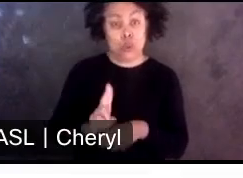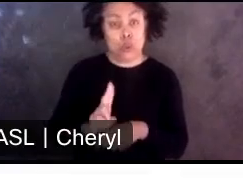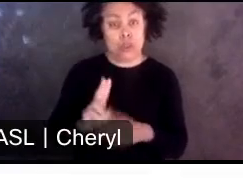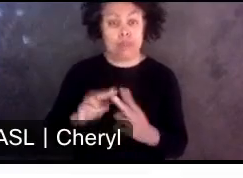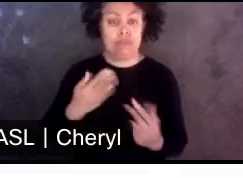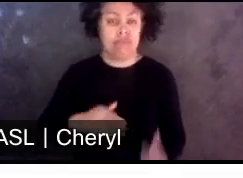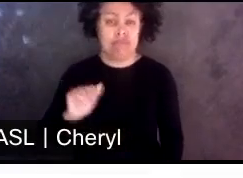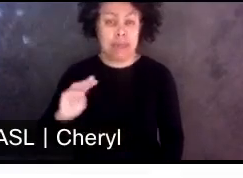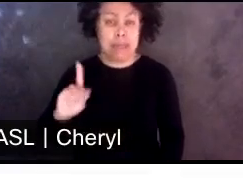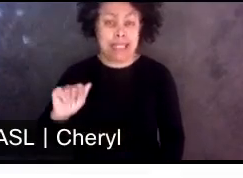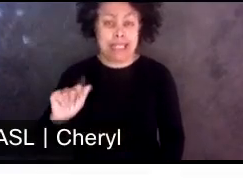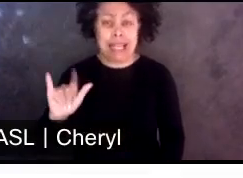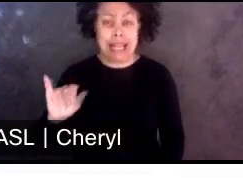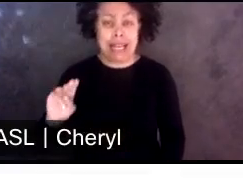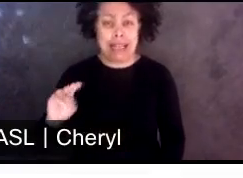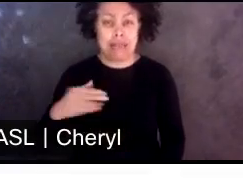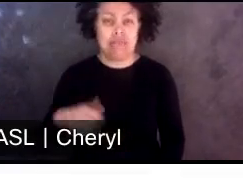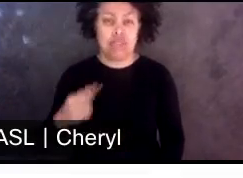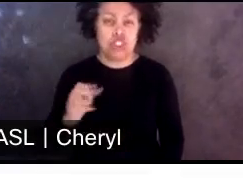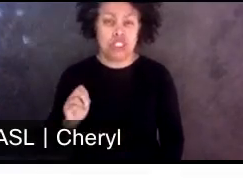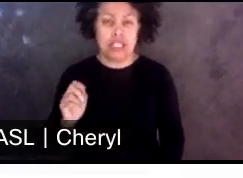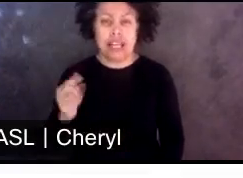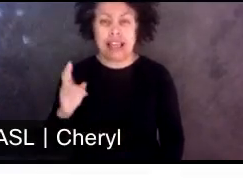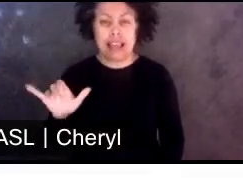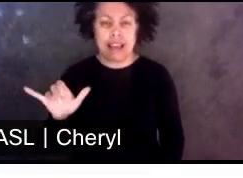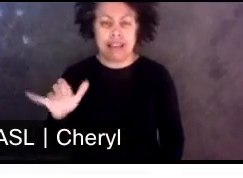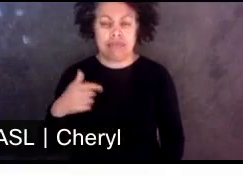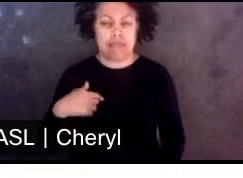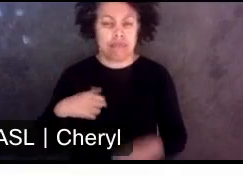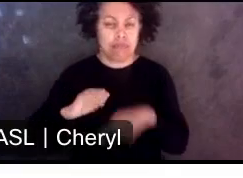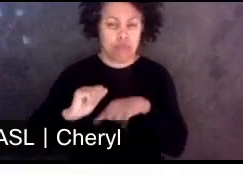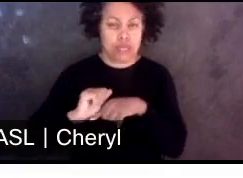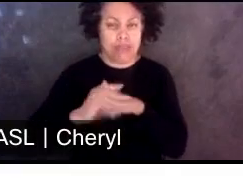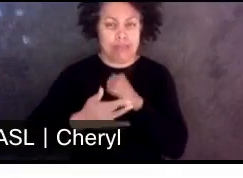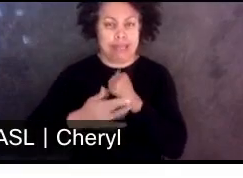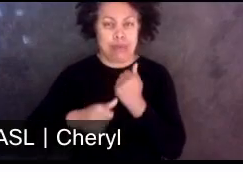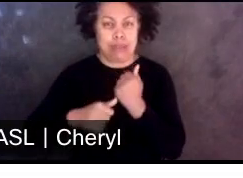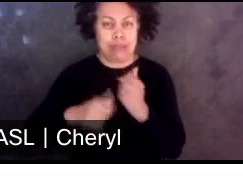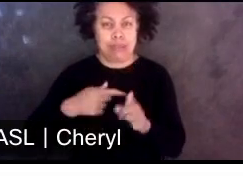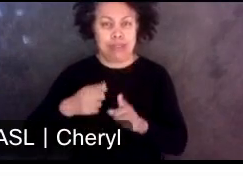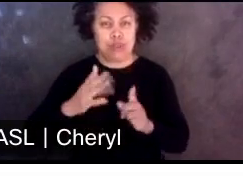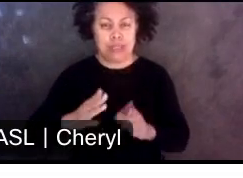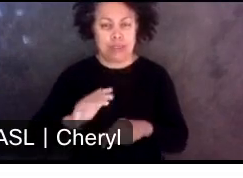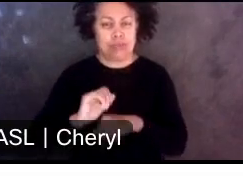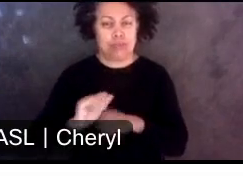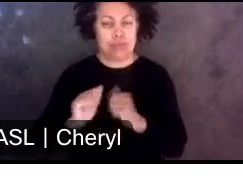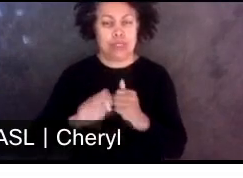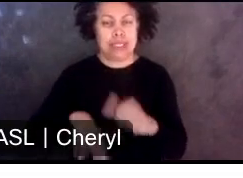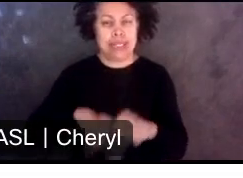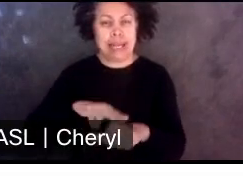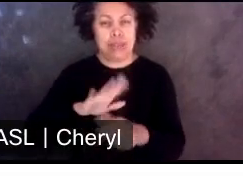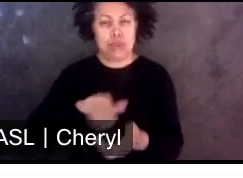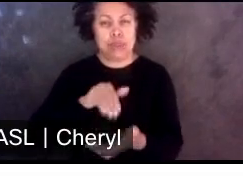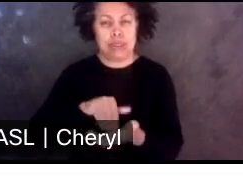Lyon. I use she, they pronouns, and I am a training and technical assistance specialist with the National Center